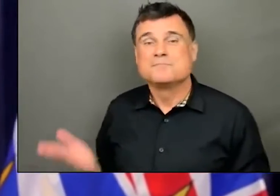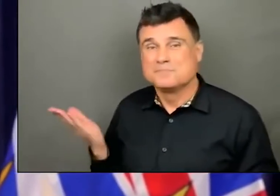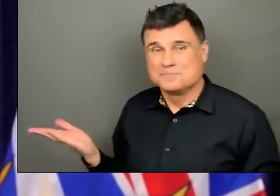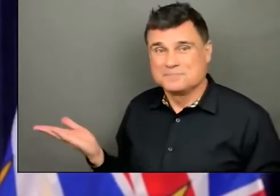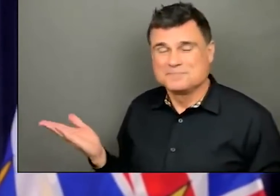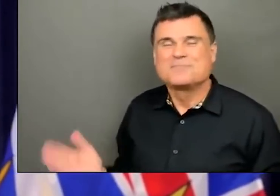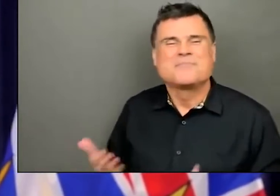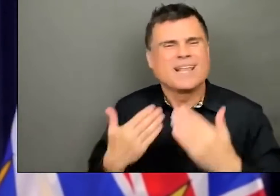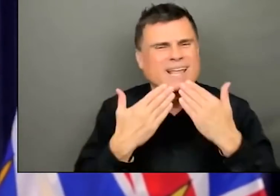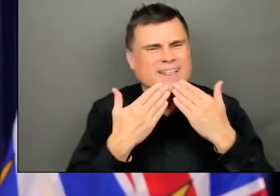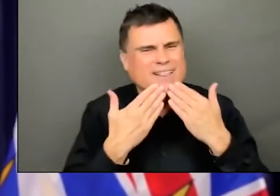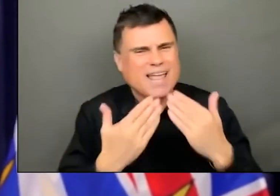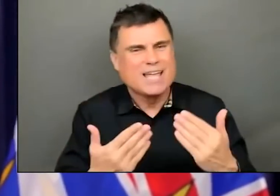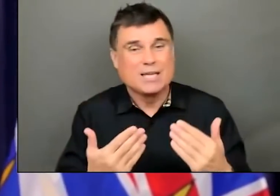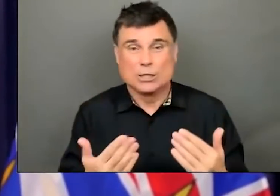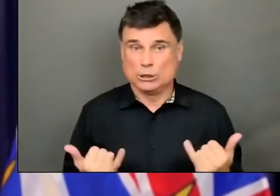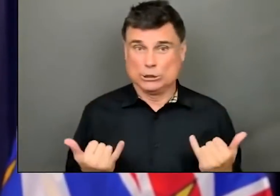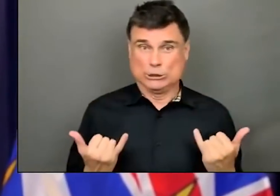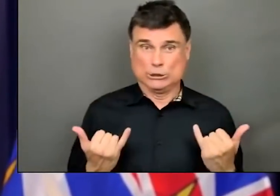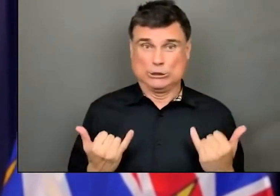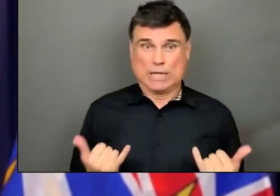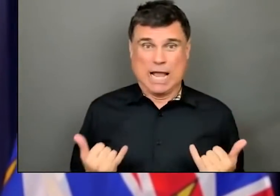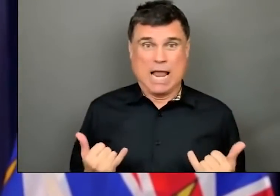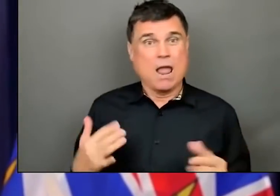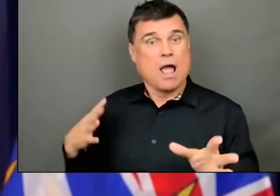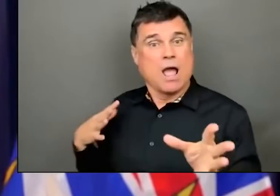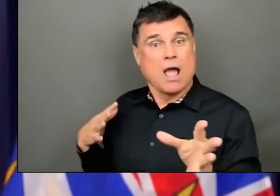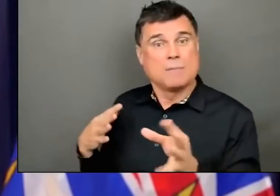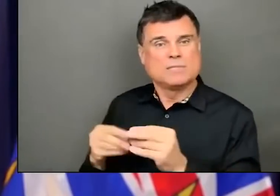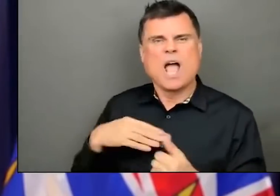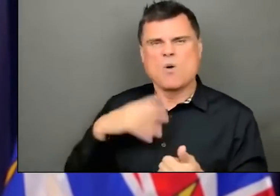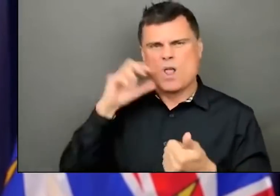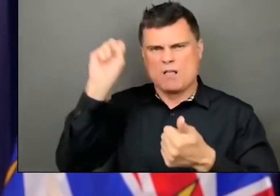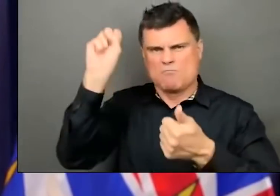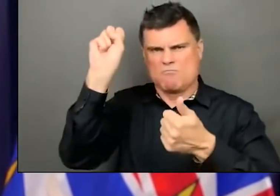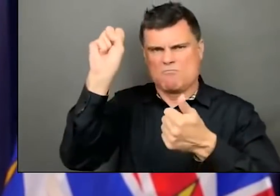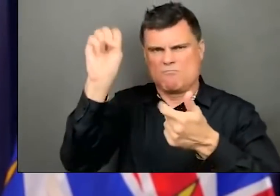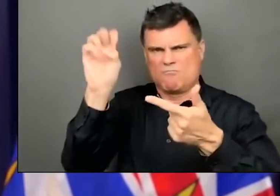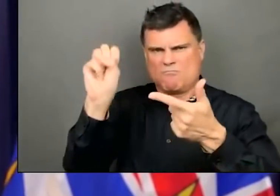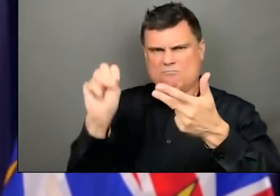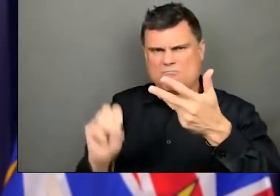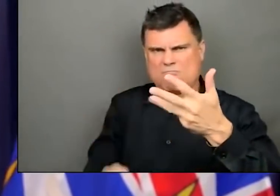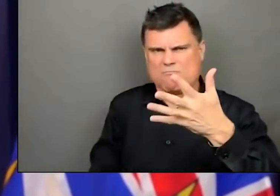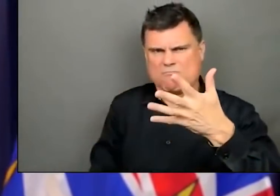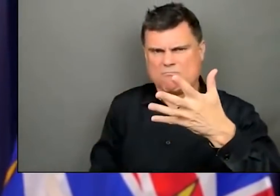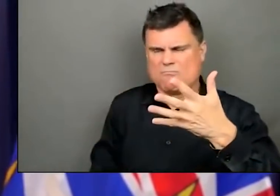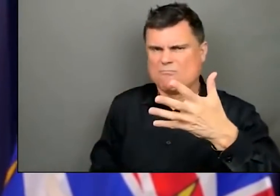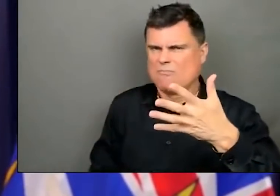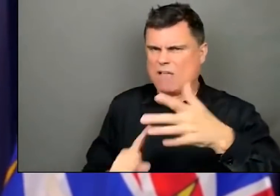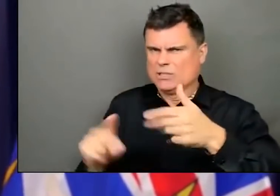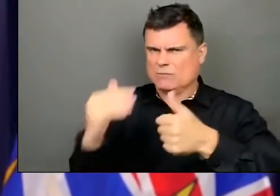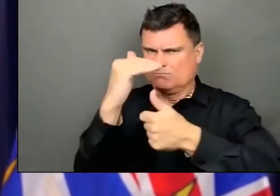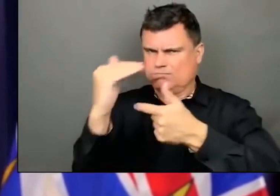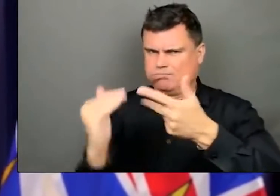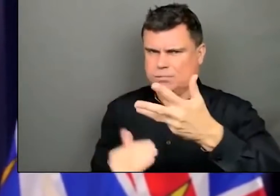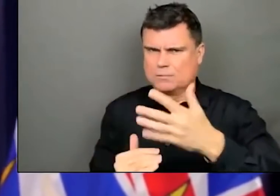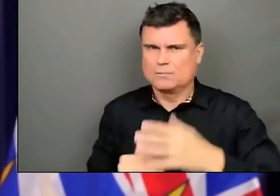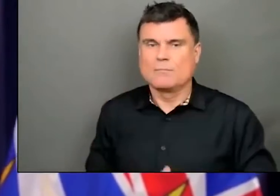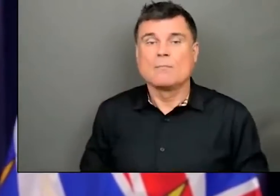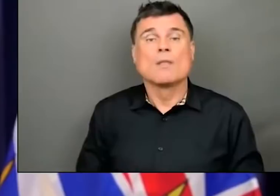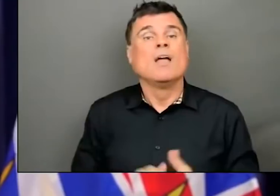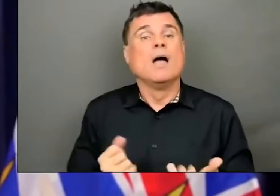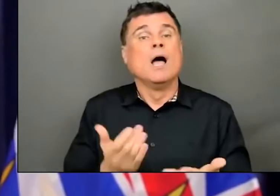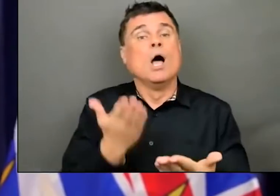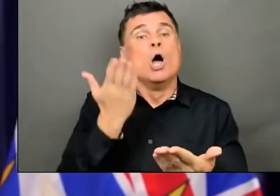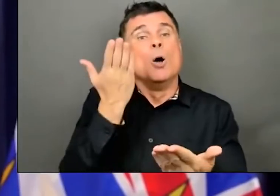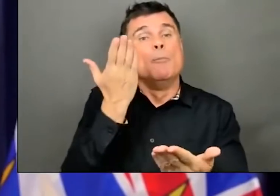update, I'm going to address a number of subjects. Just see what they are. Be addressing the proof of vaccination requirements for the